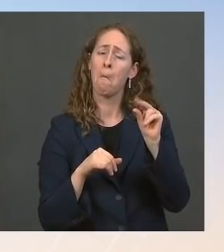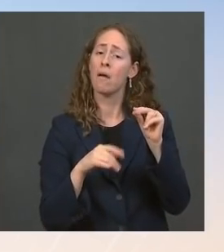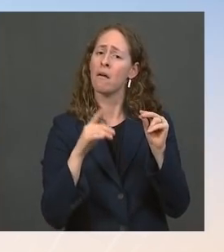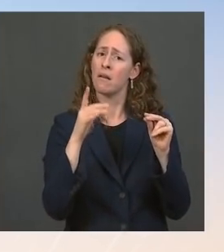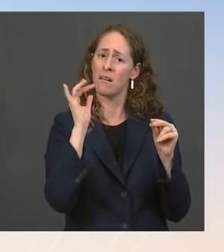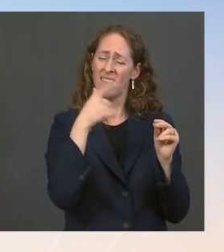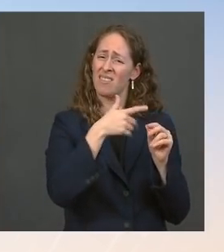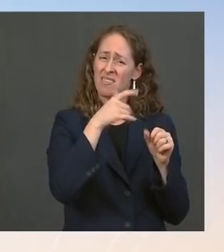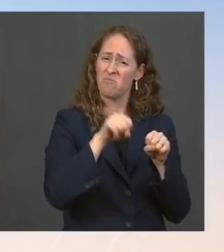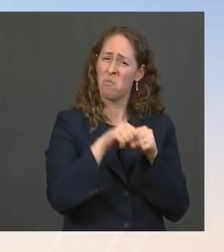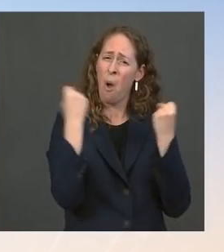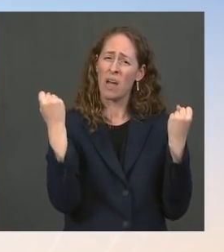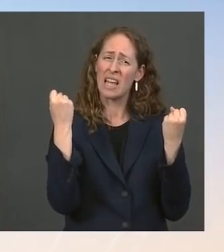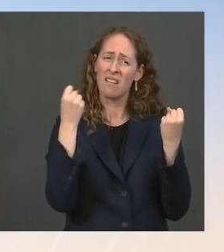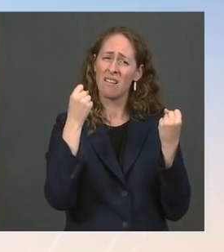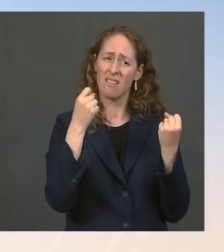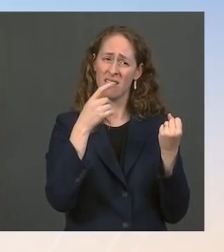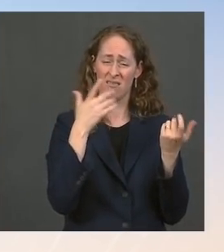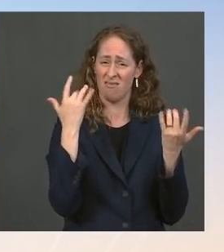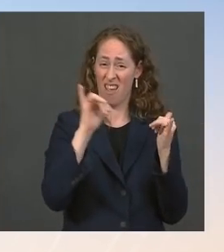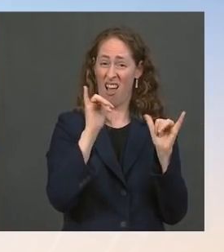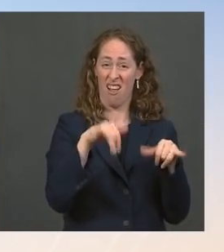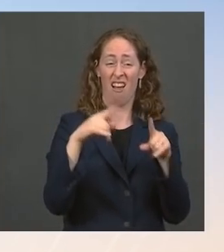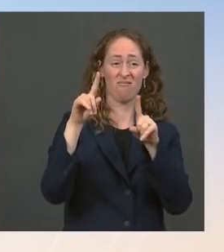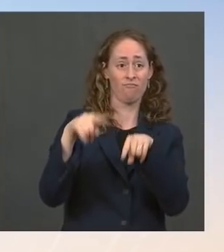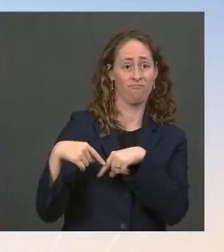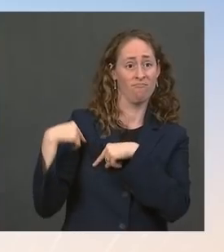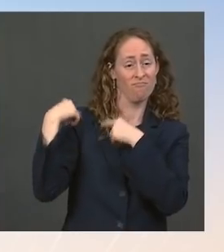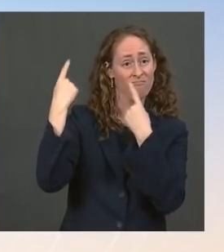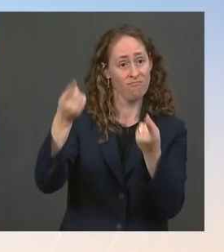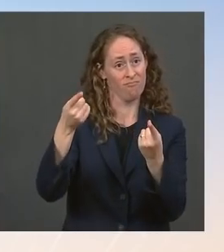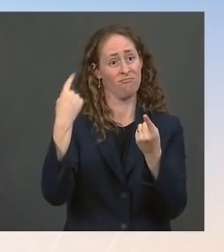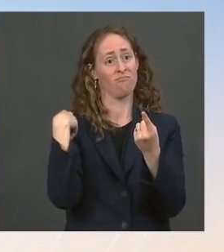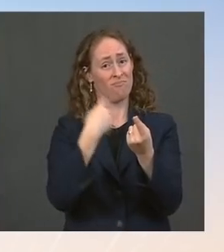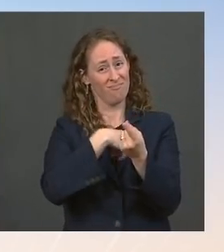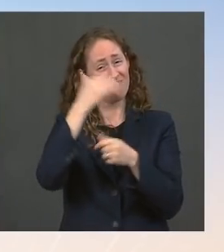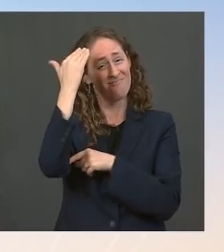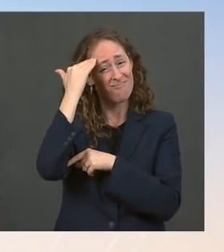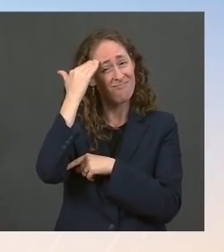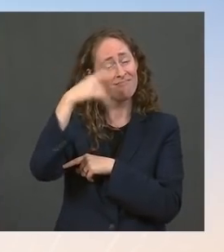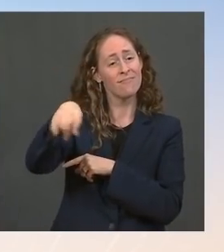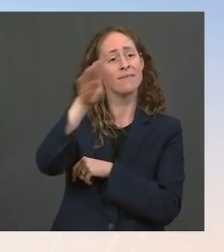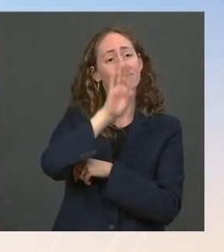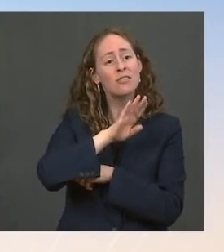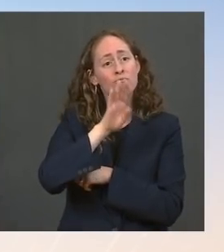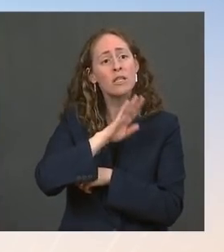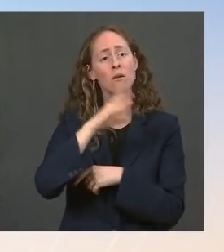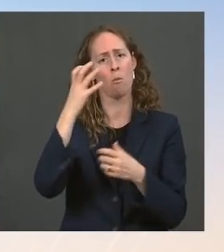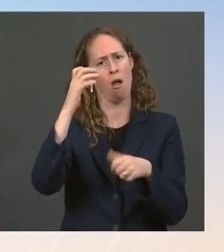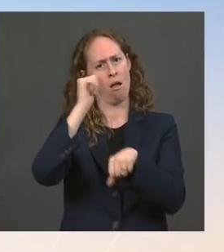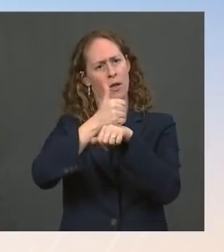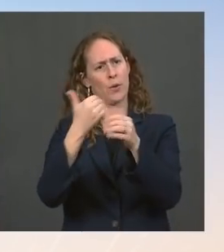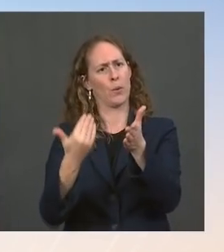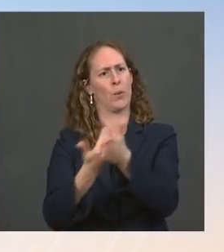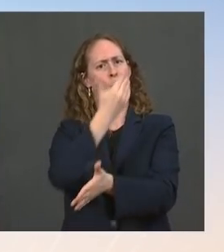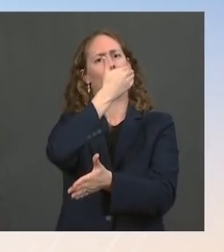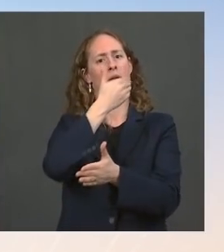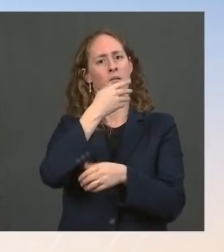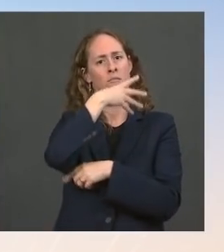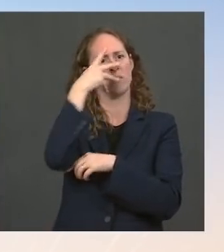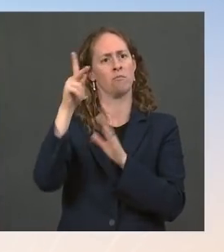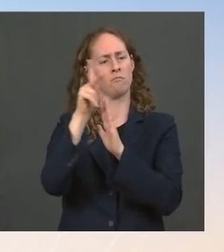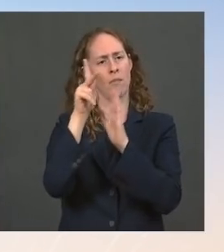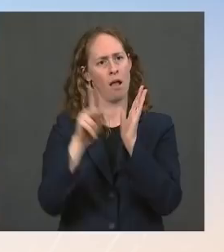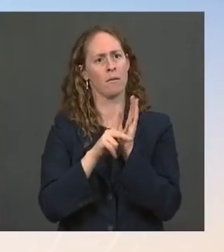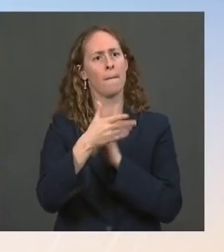which is not workable long term, to work with people who are frustrated to put in place a new immigration policy that is humane, that is orderly, that does